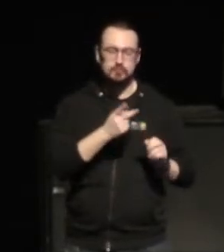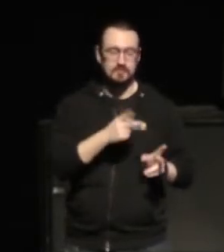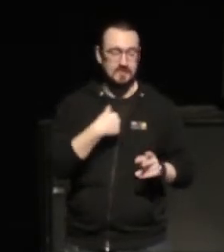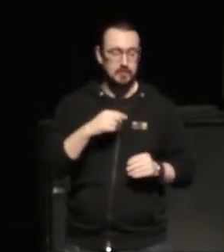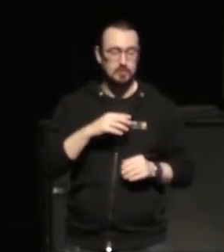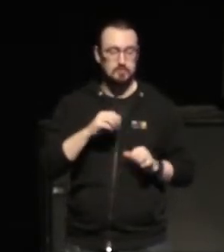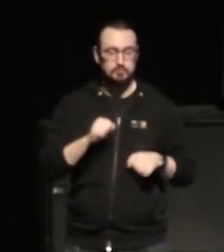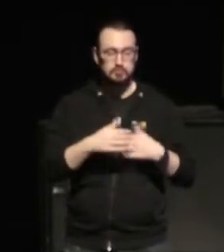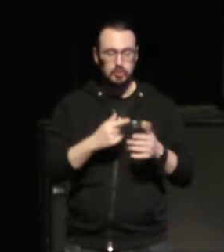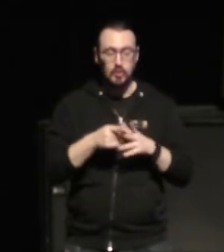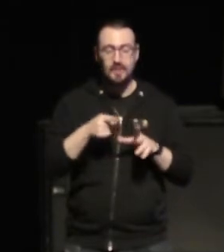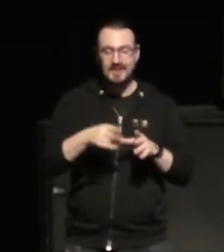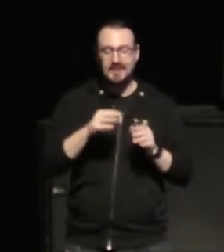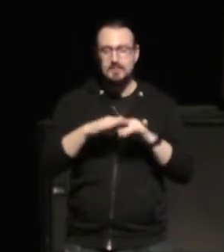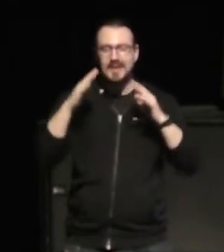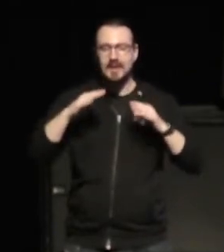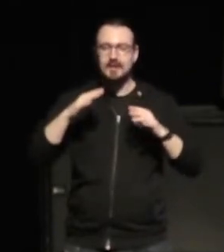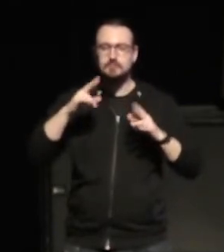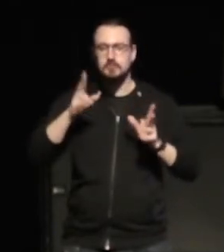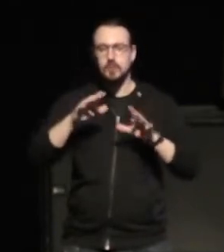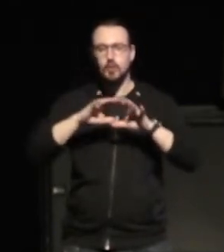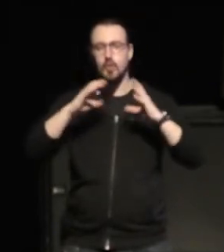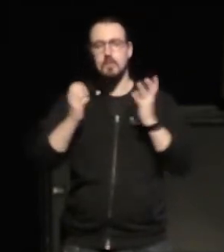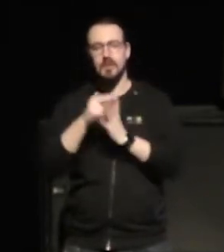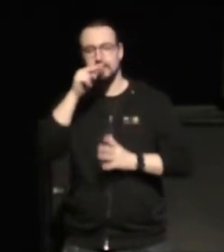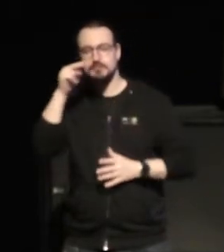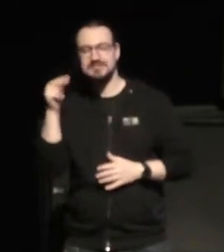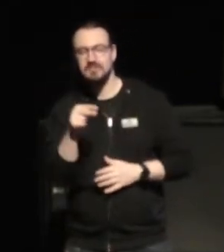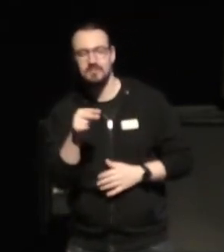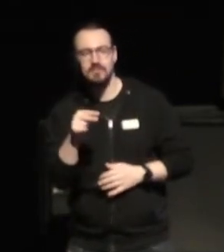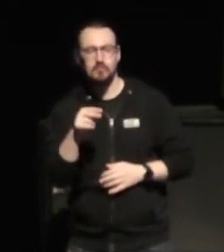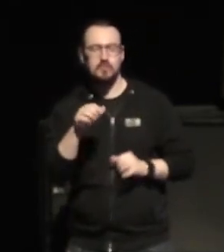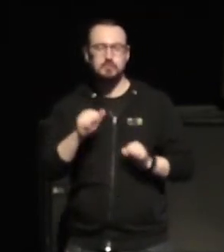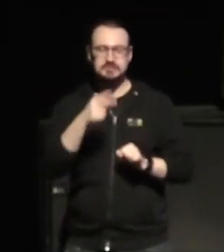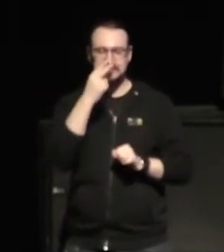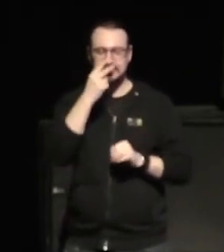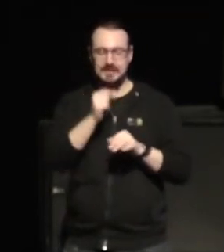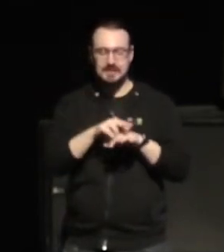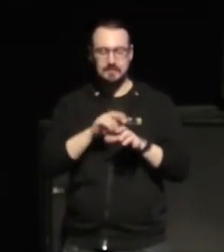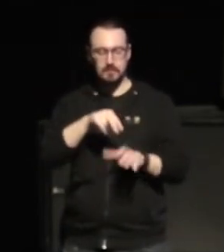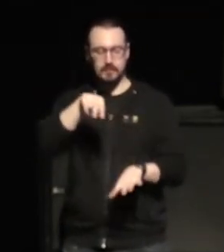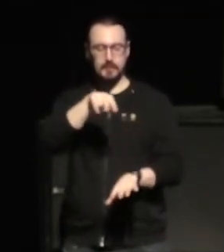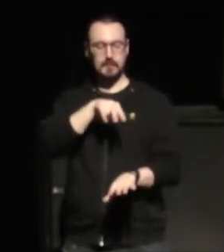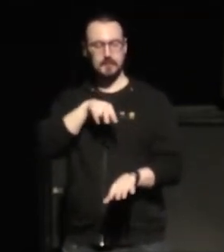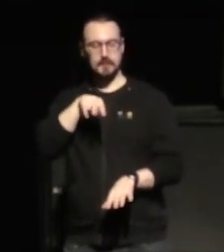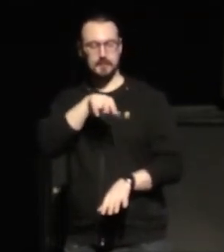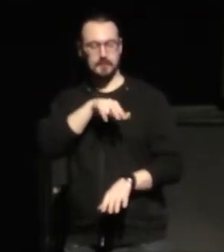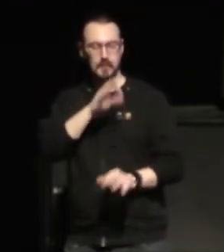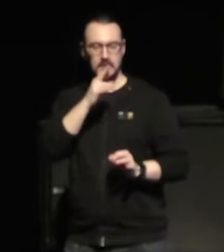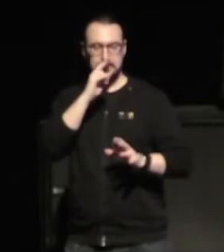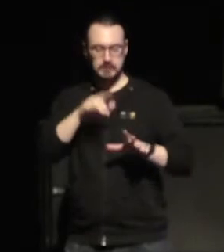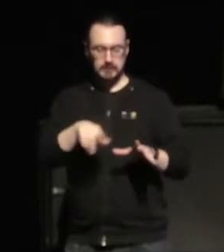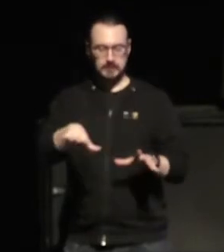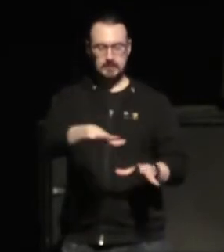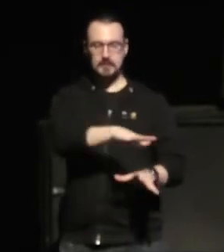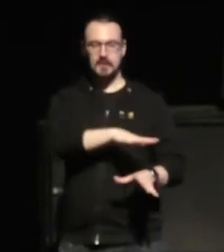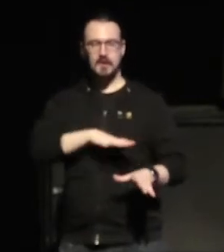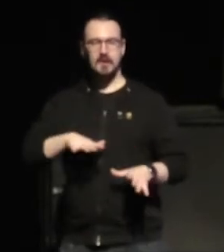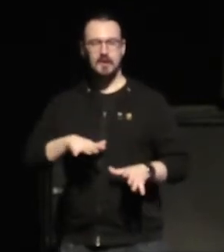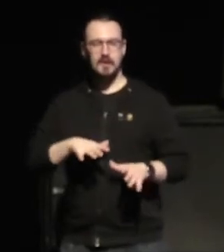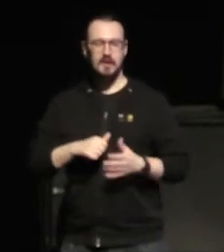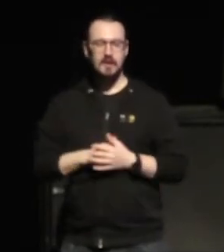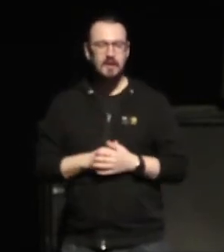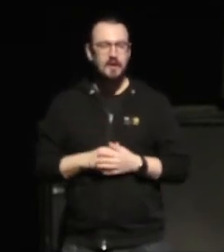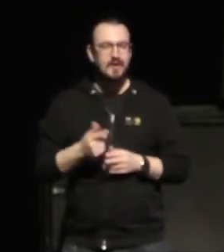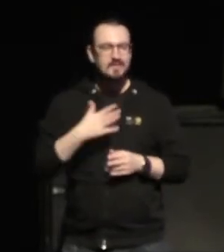planet is more the global perspective and looking at this from a little bit from above. And I would like to tell